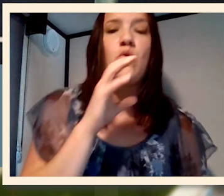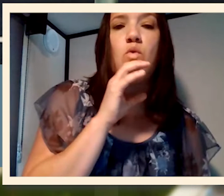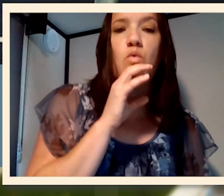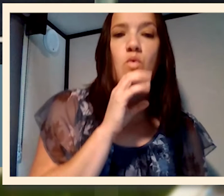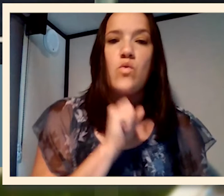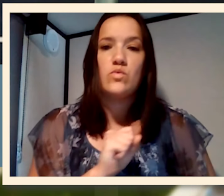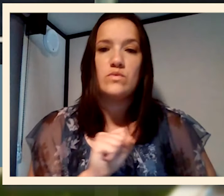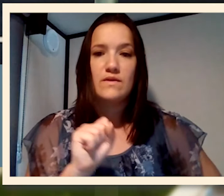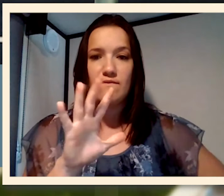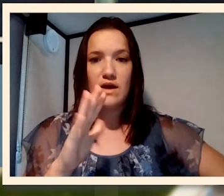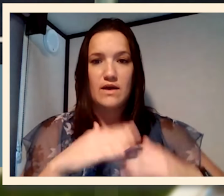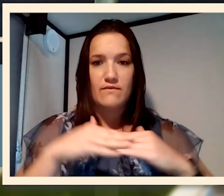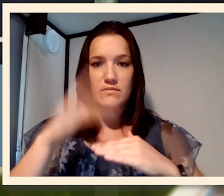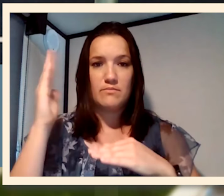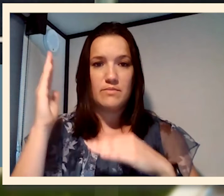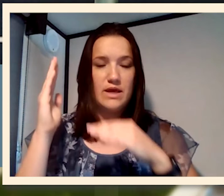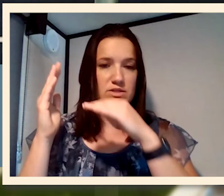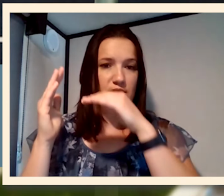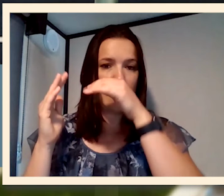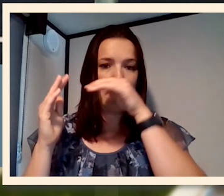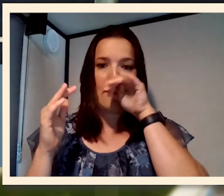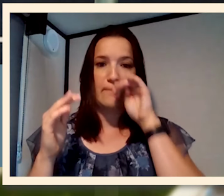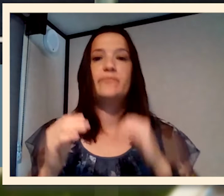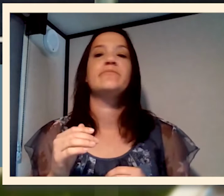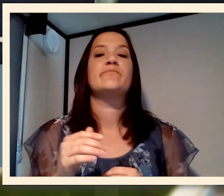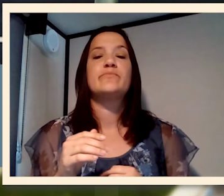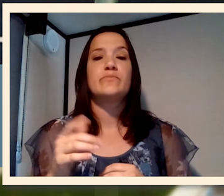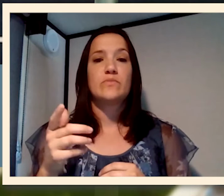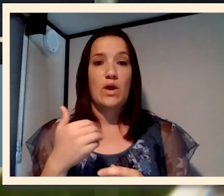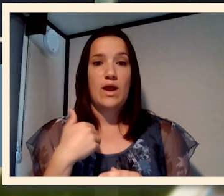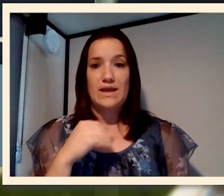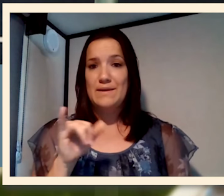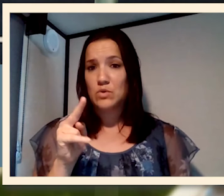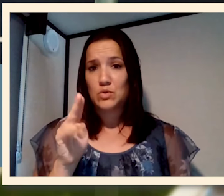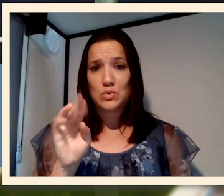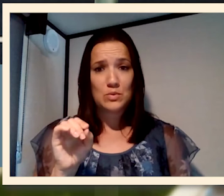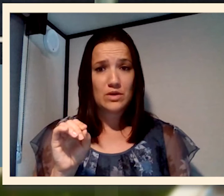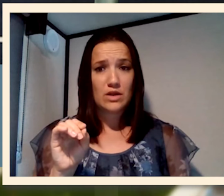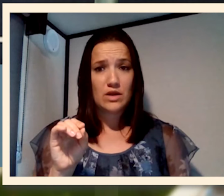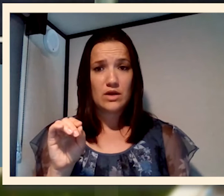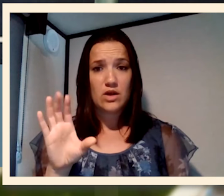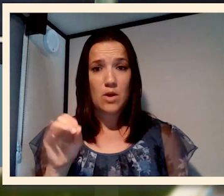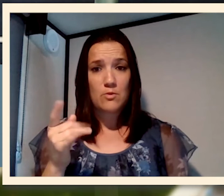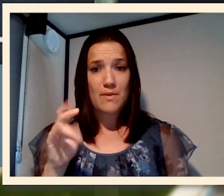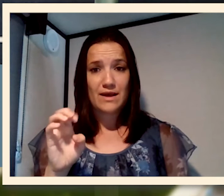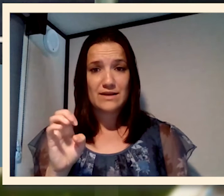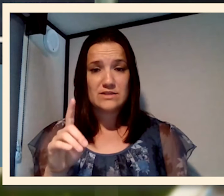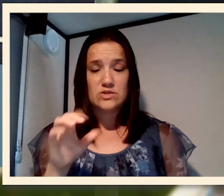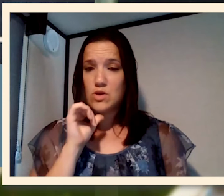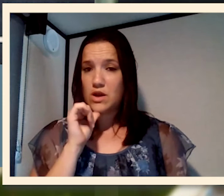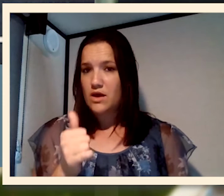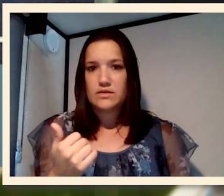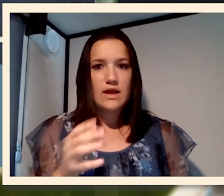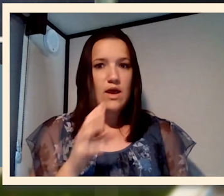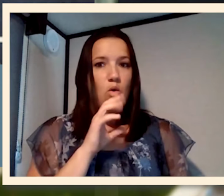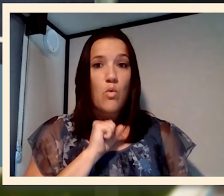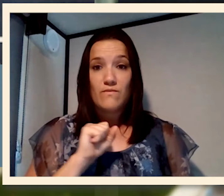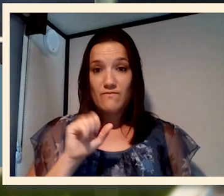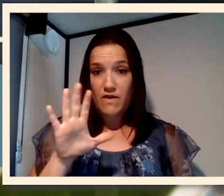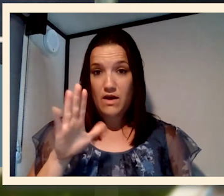anyone that is age 5 years and older, whether you're immunocompromised or not, so